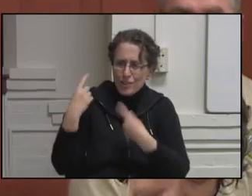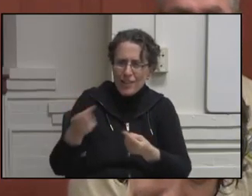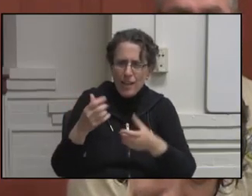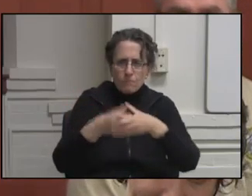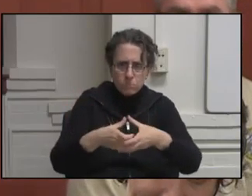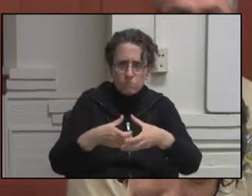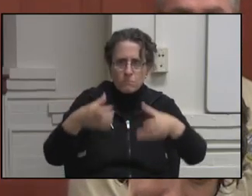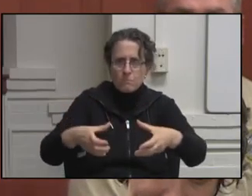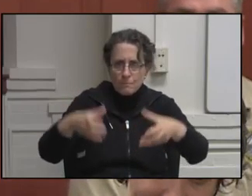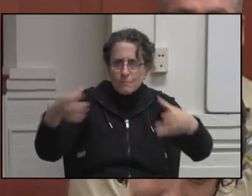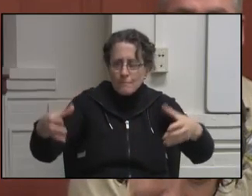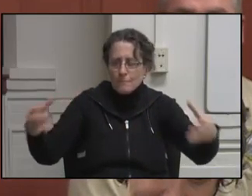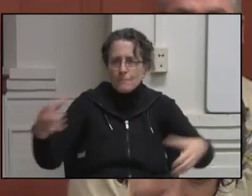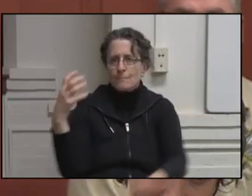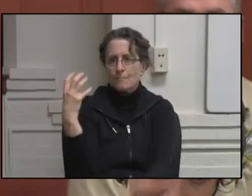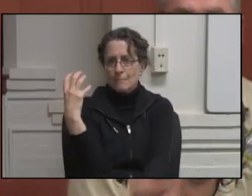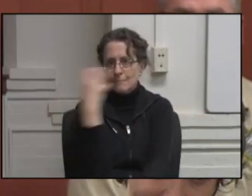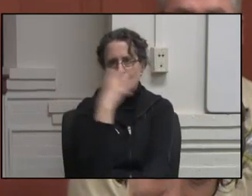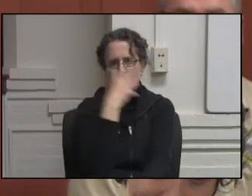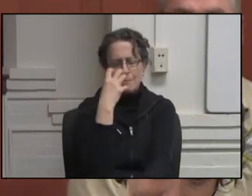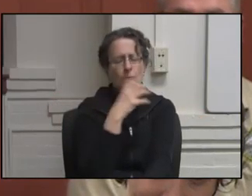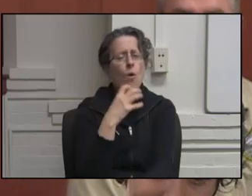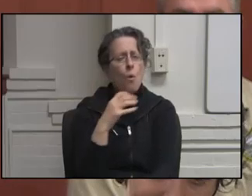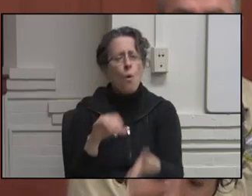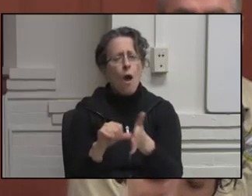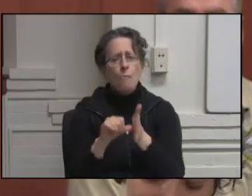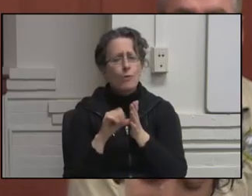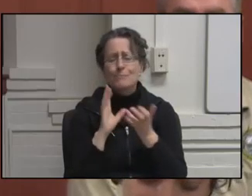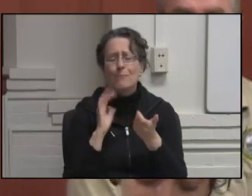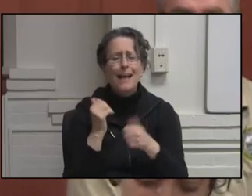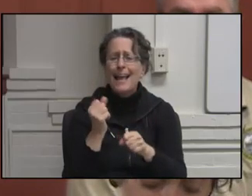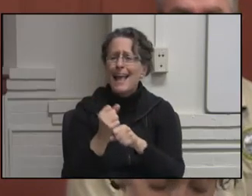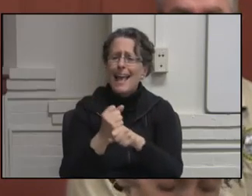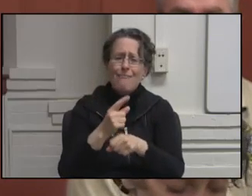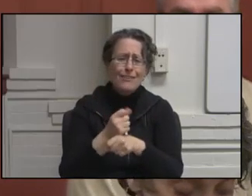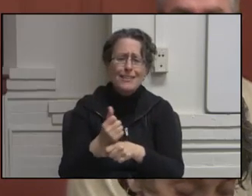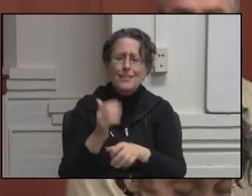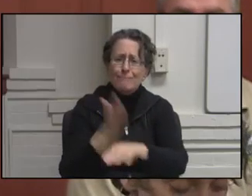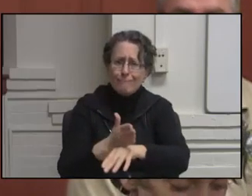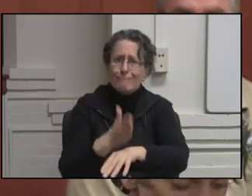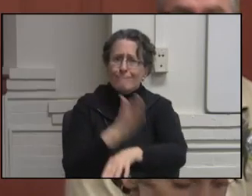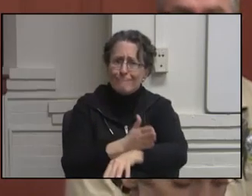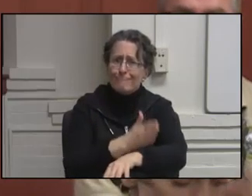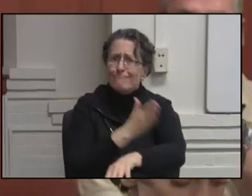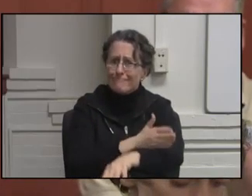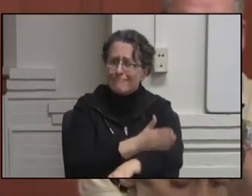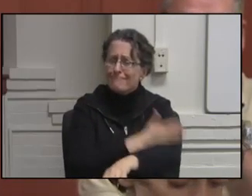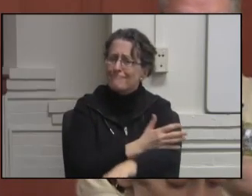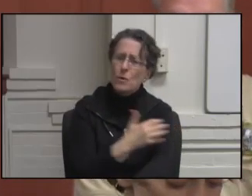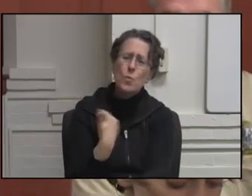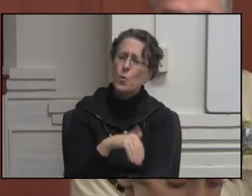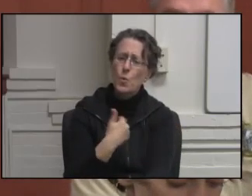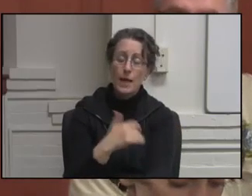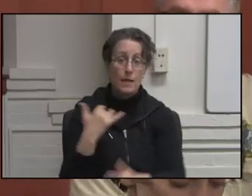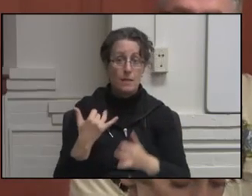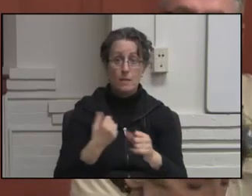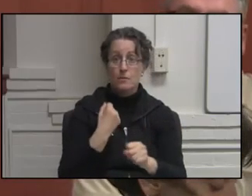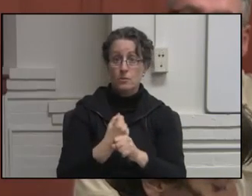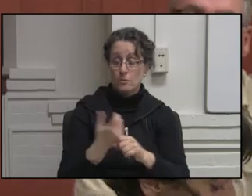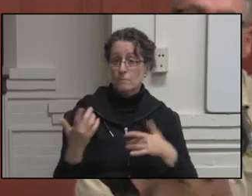an impressive, it's always been an impressive endeavor, but it seems to get better every year. And I want to say that this year is exciting,